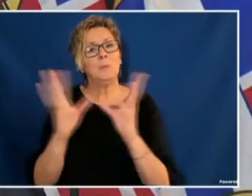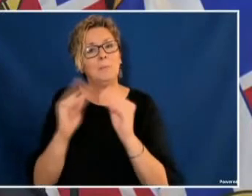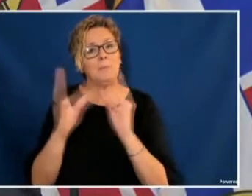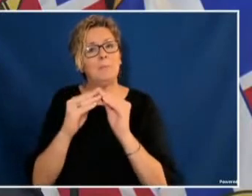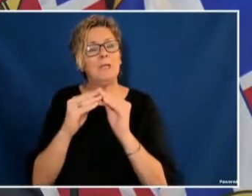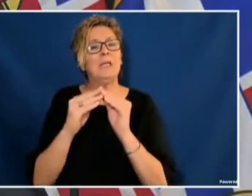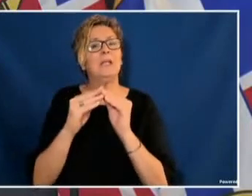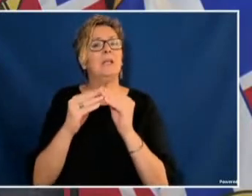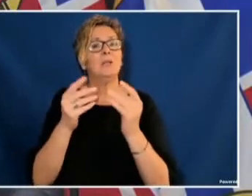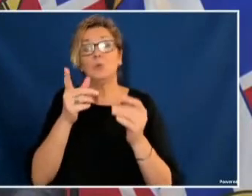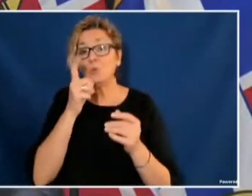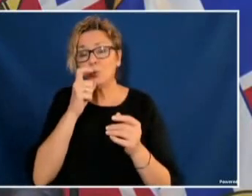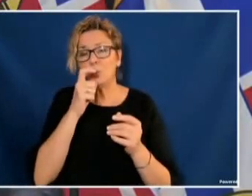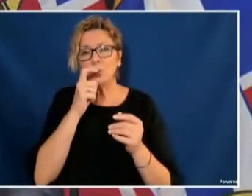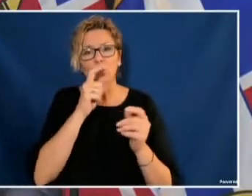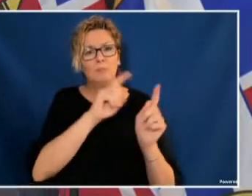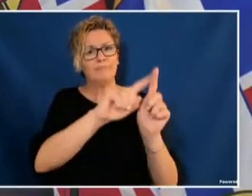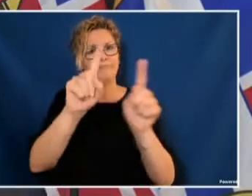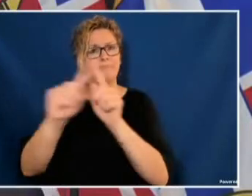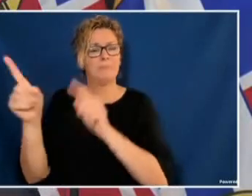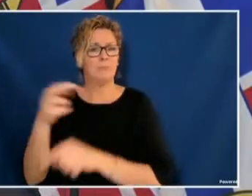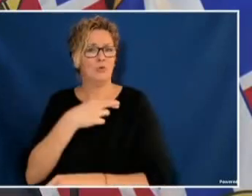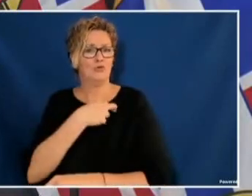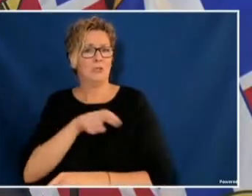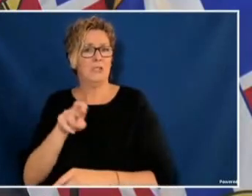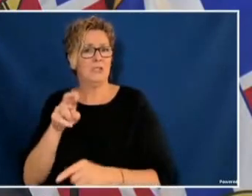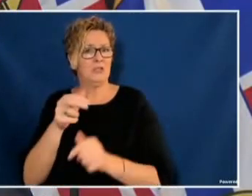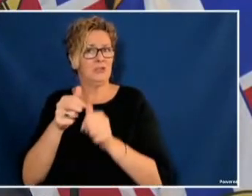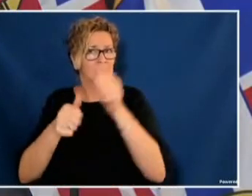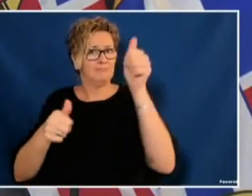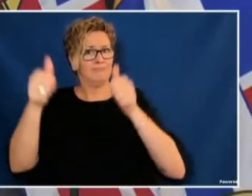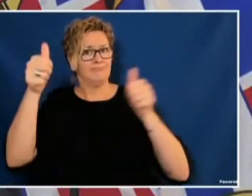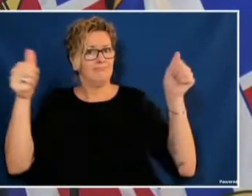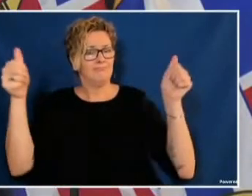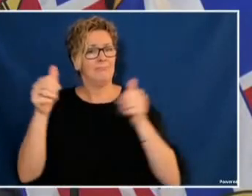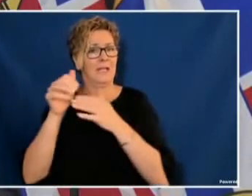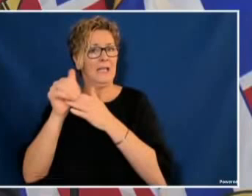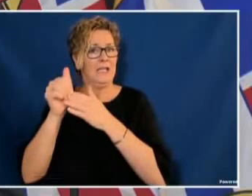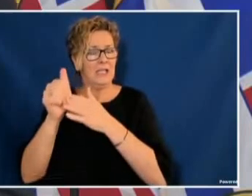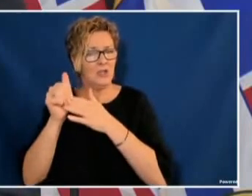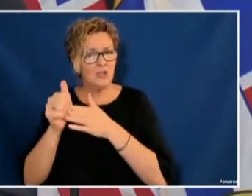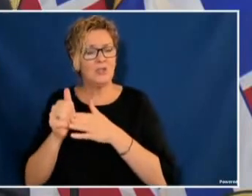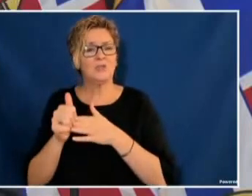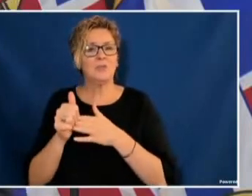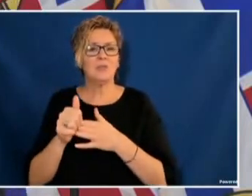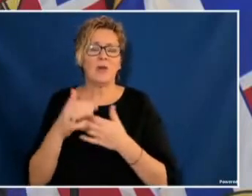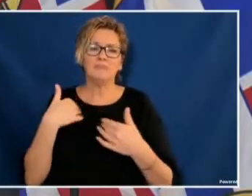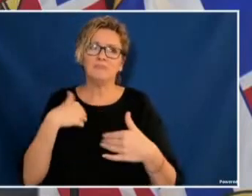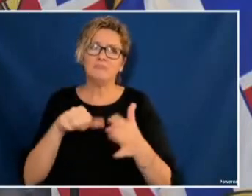out to regional health authorities. And as of November 26, we know that at least